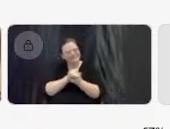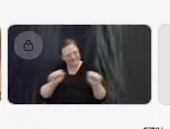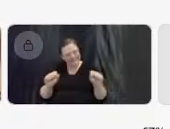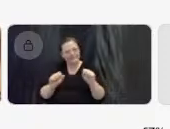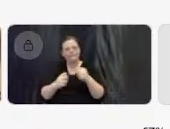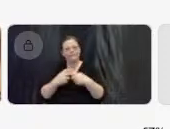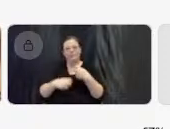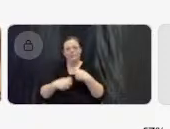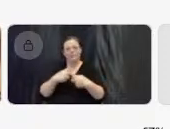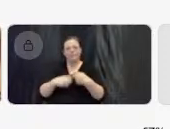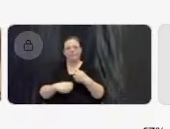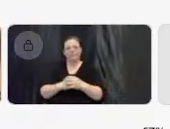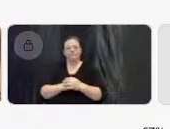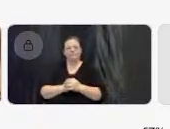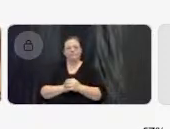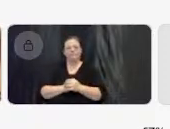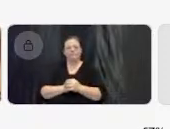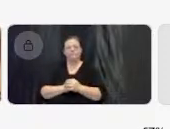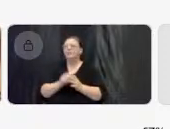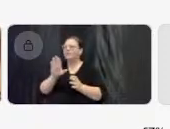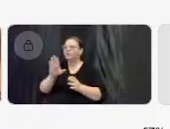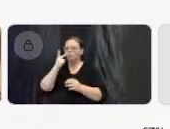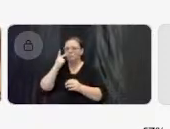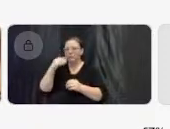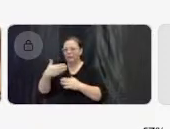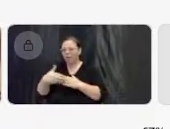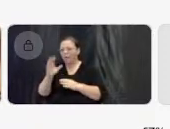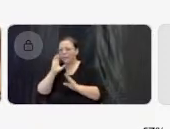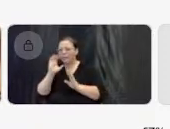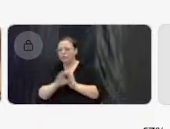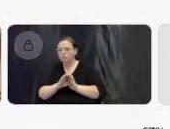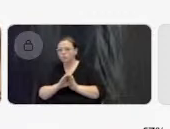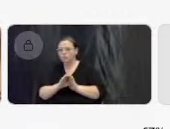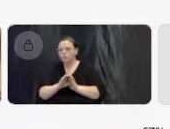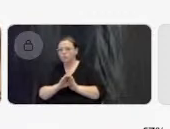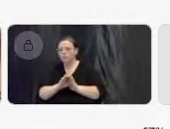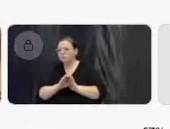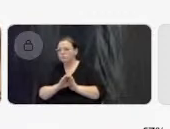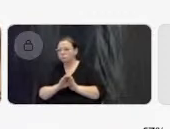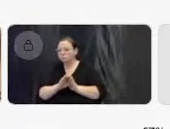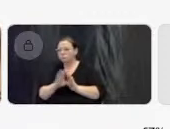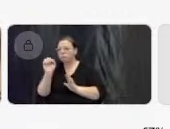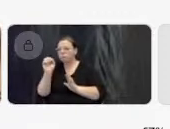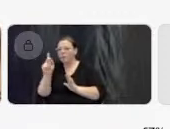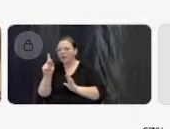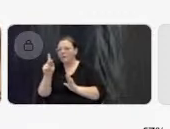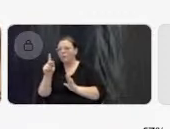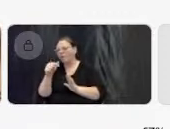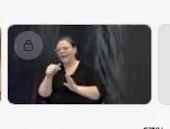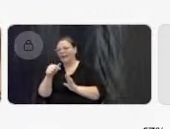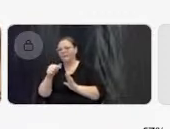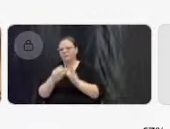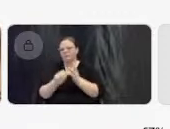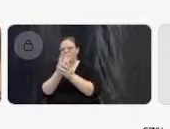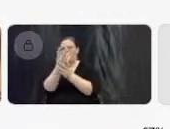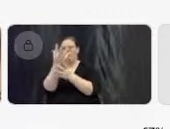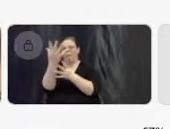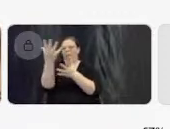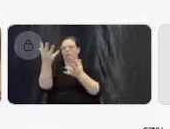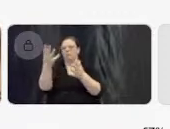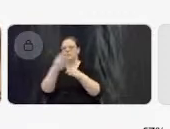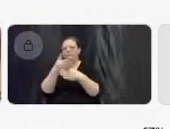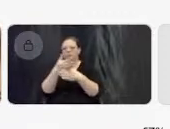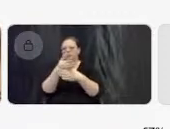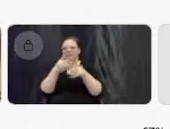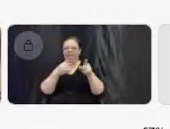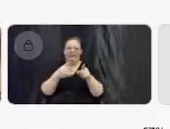hazard. You can do another photo there. Okay, that's all this overgrown stuff between